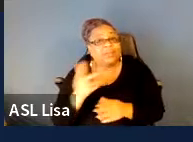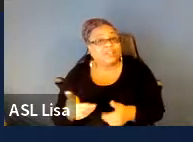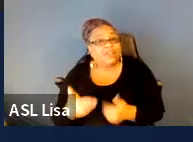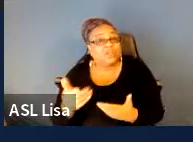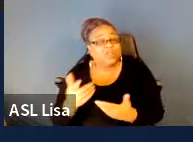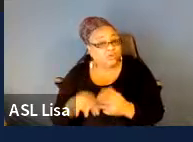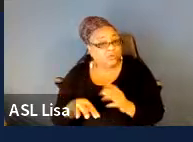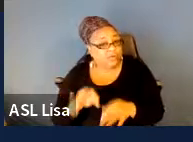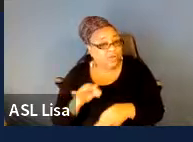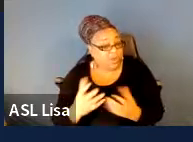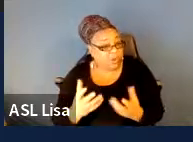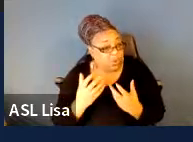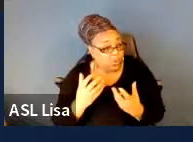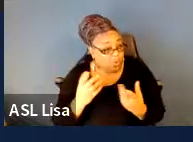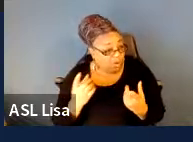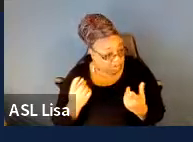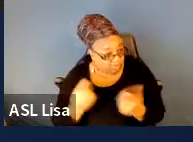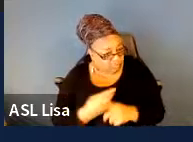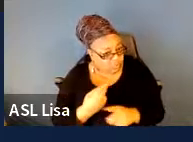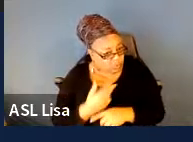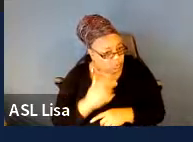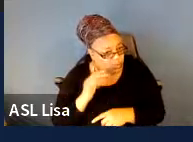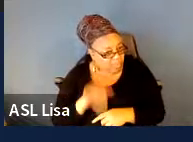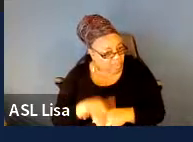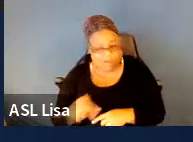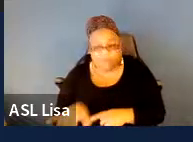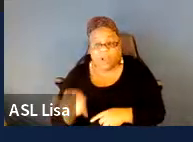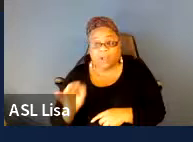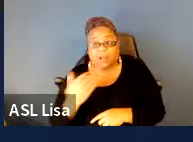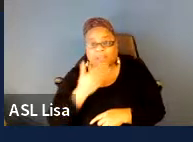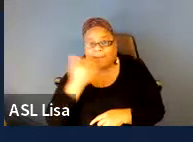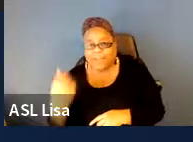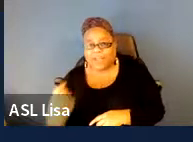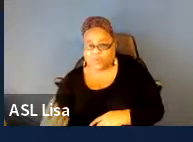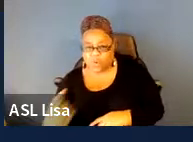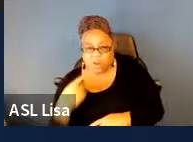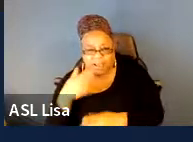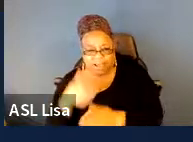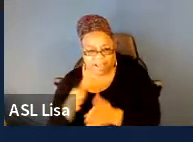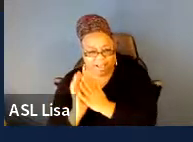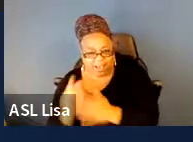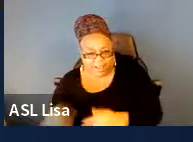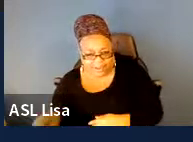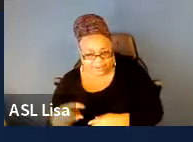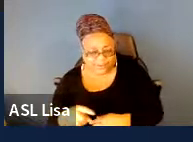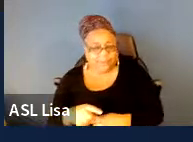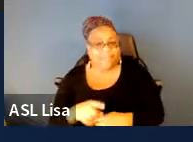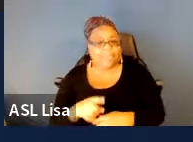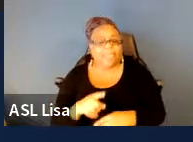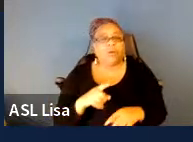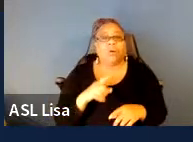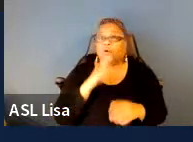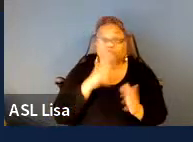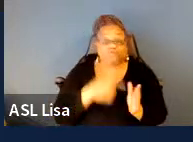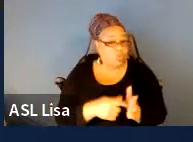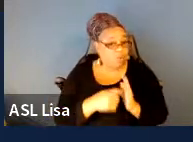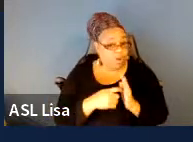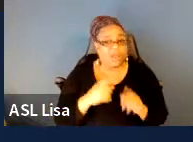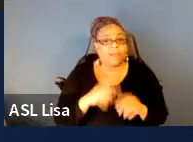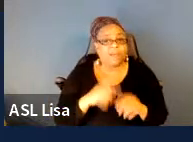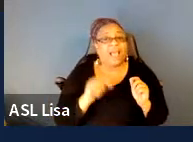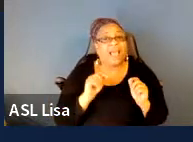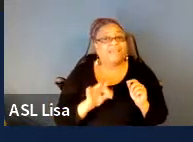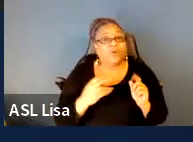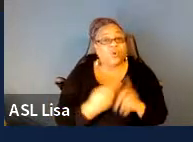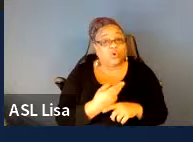and find out what the best one might be. But just a reminder that we don't require them, but if you do use them to designate a permanent room or space, they do have